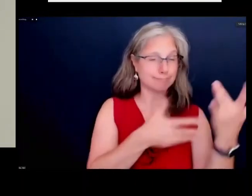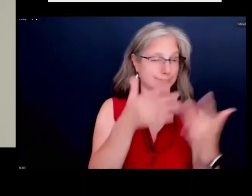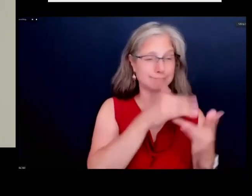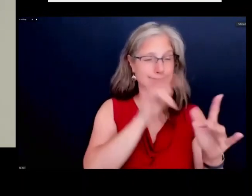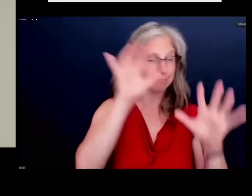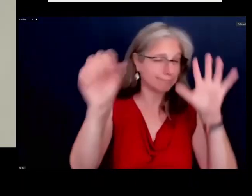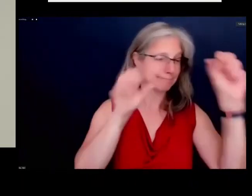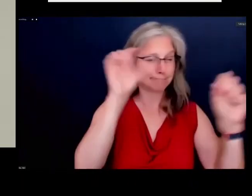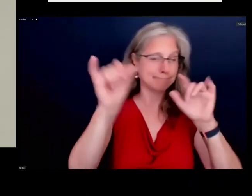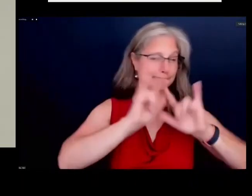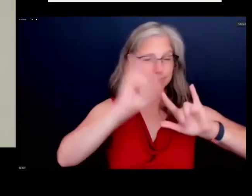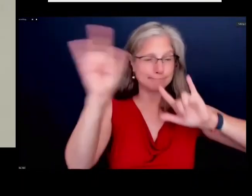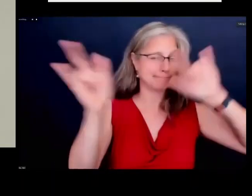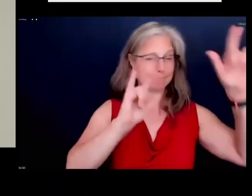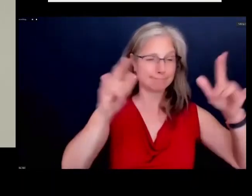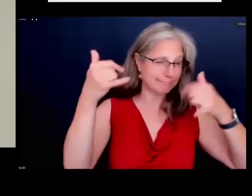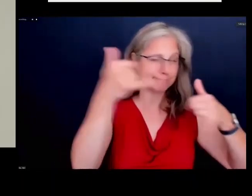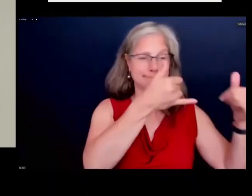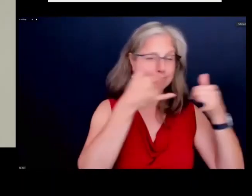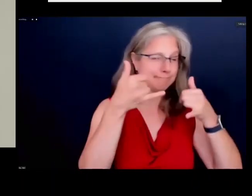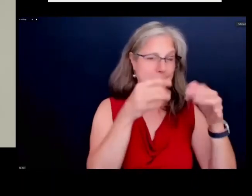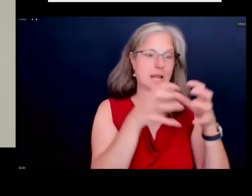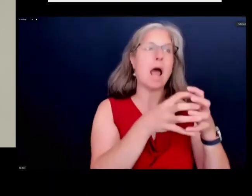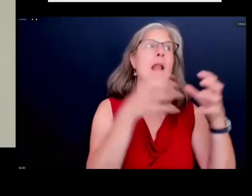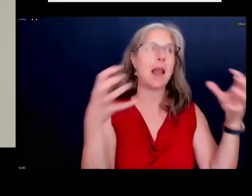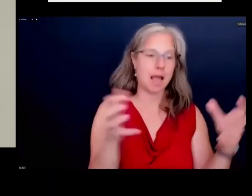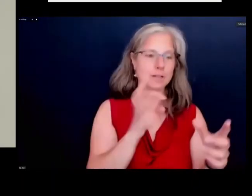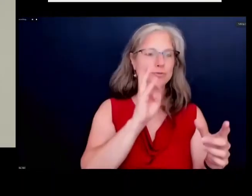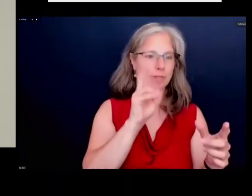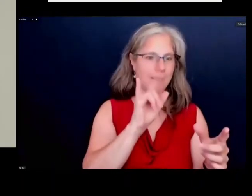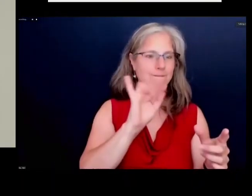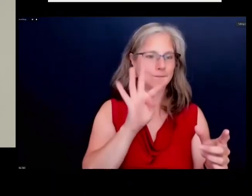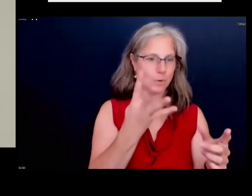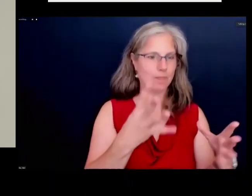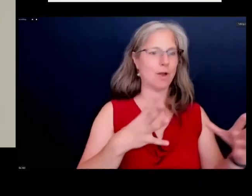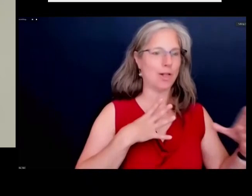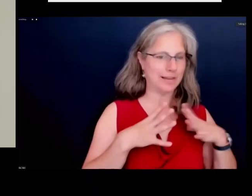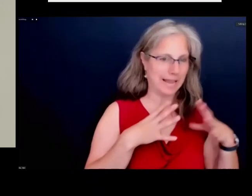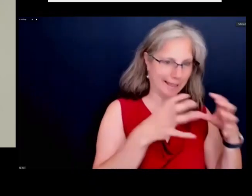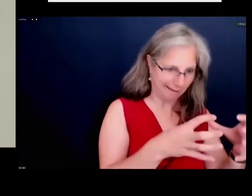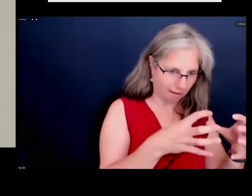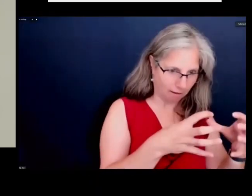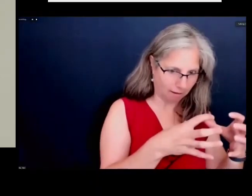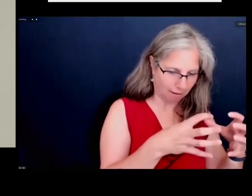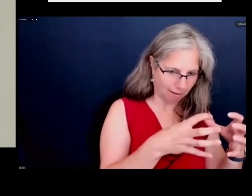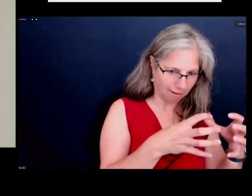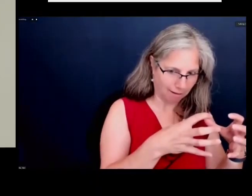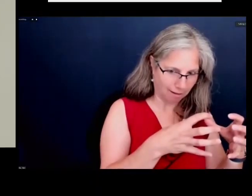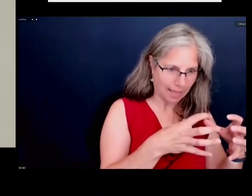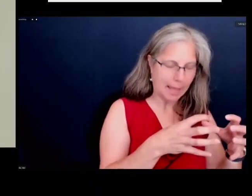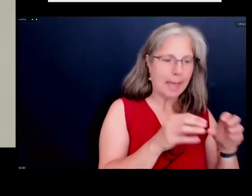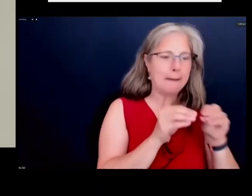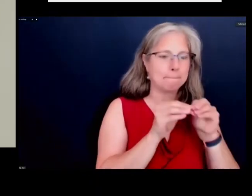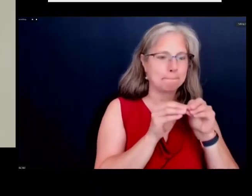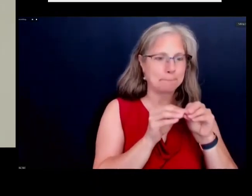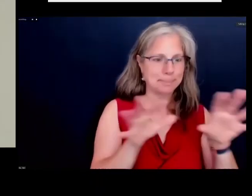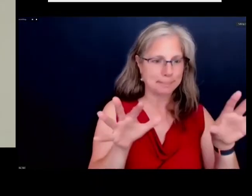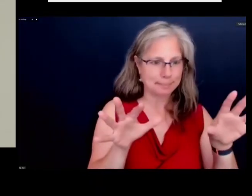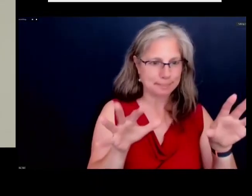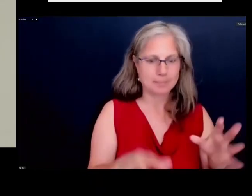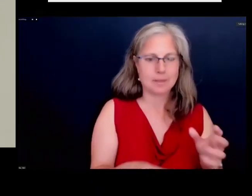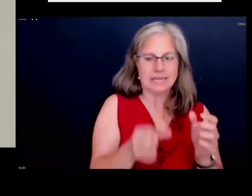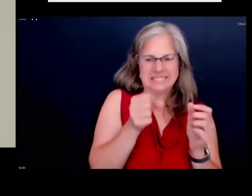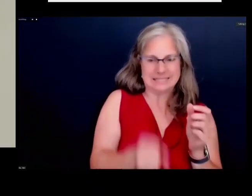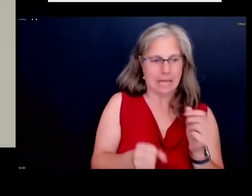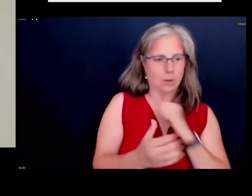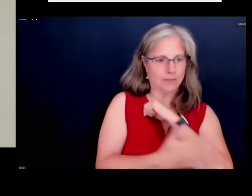lot of travel and partying going on. And then we also have this outbreak in a school